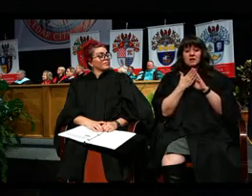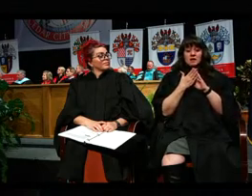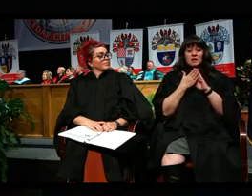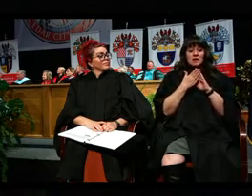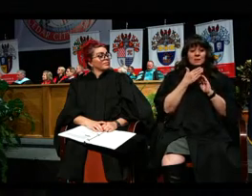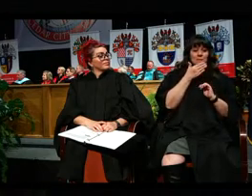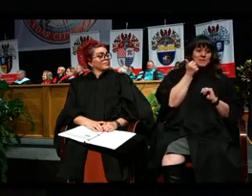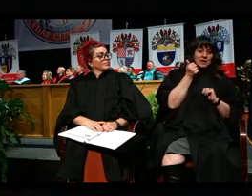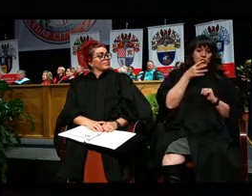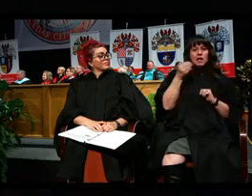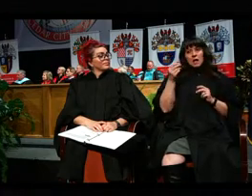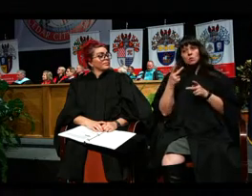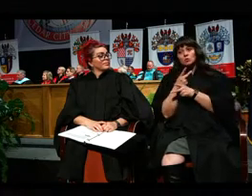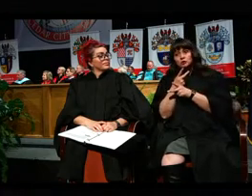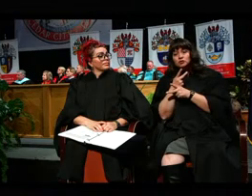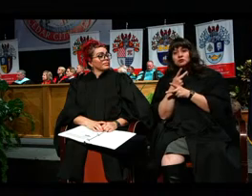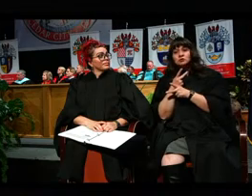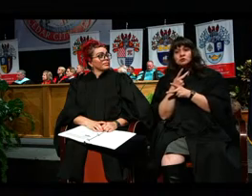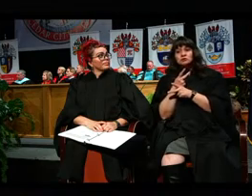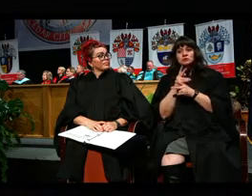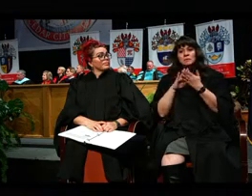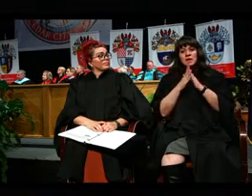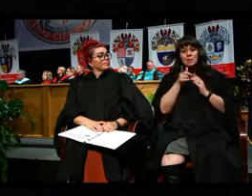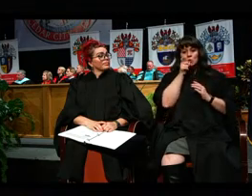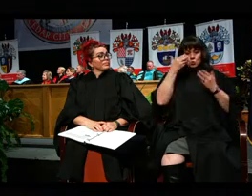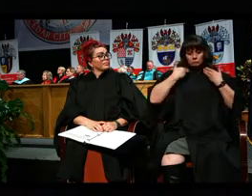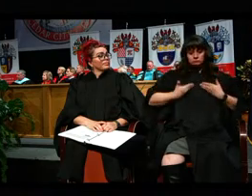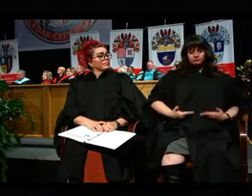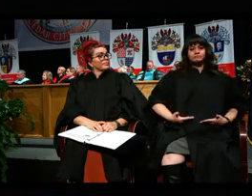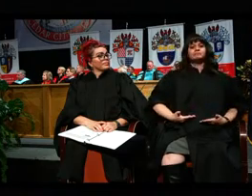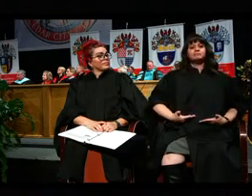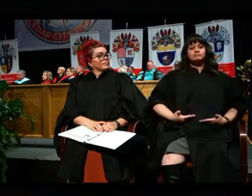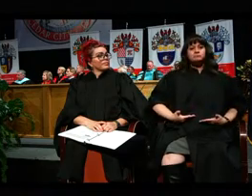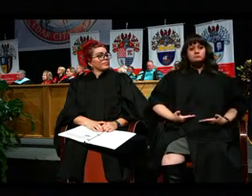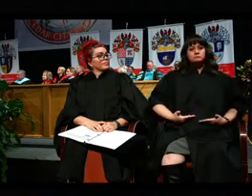worse, who I am.